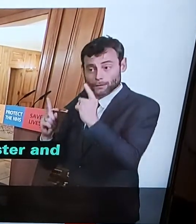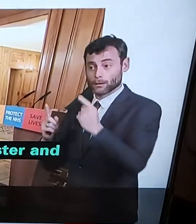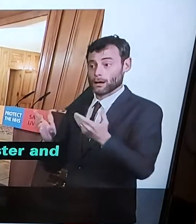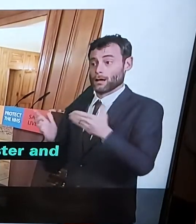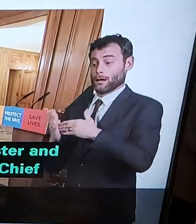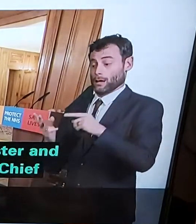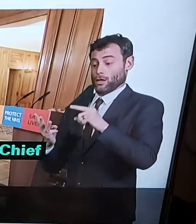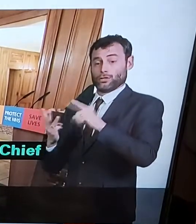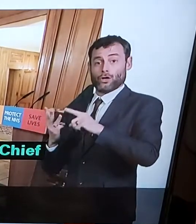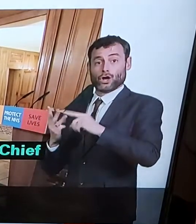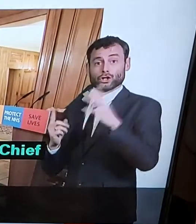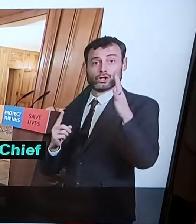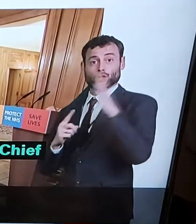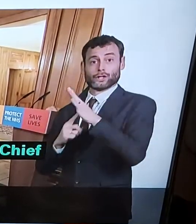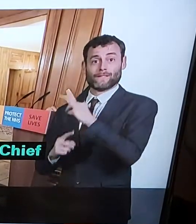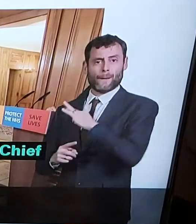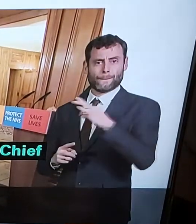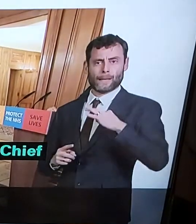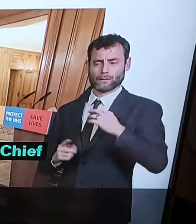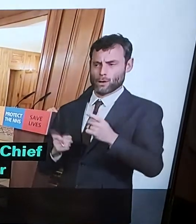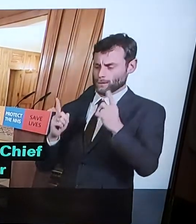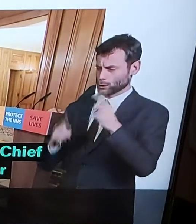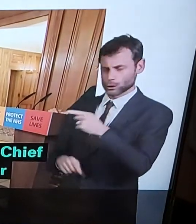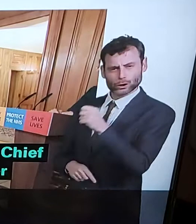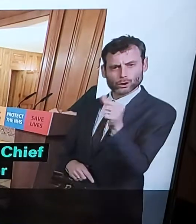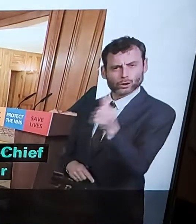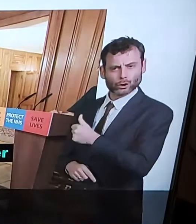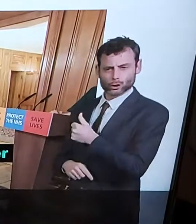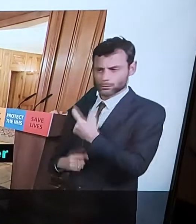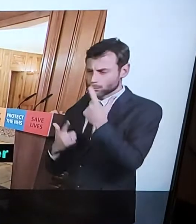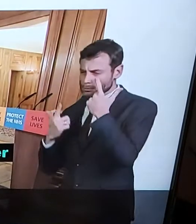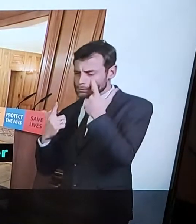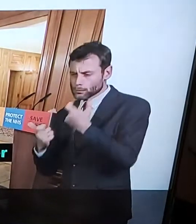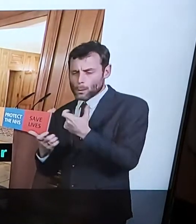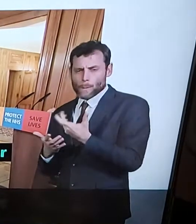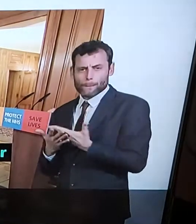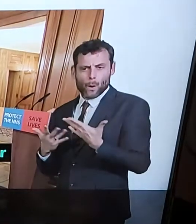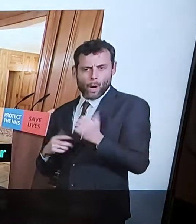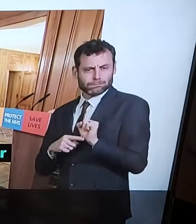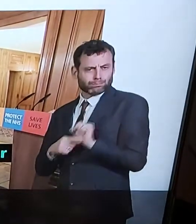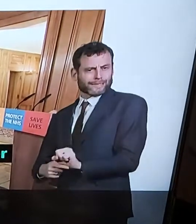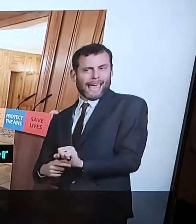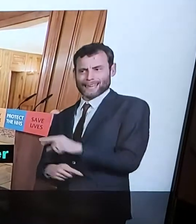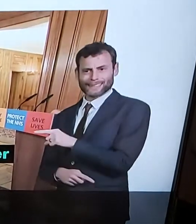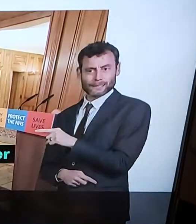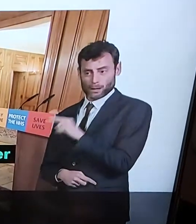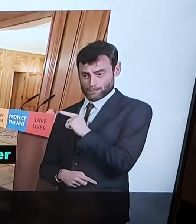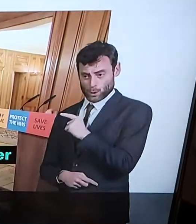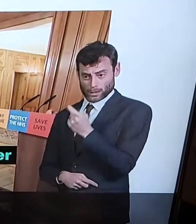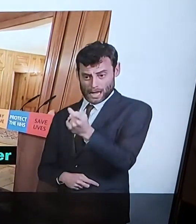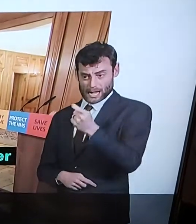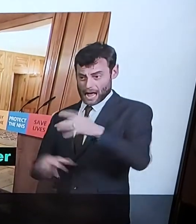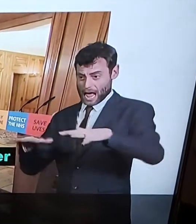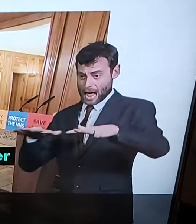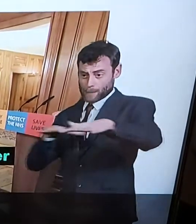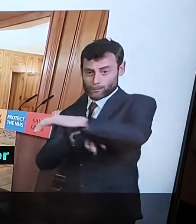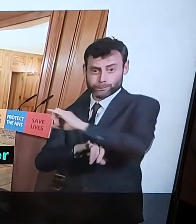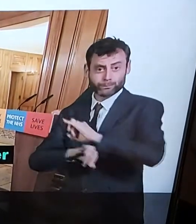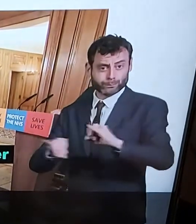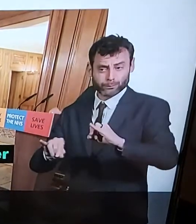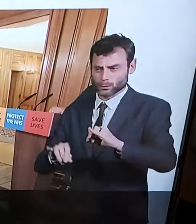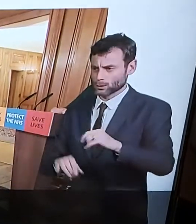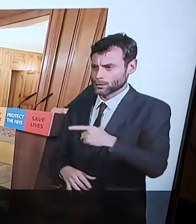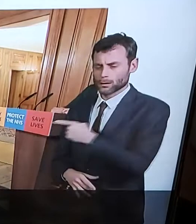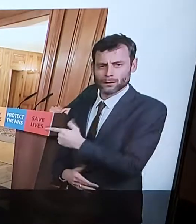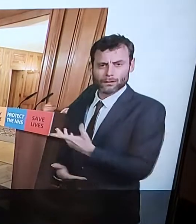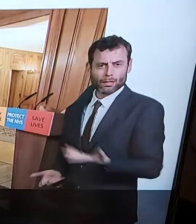Officer weren't better protected. Isn't this at best careless and at worst negligent? And to